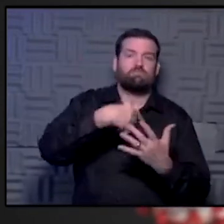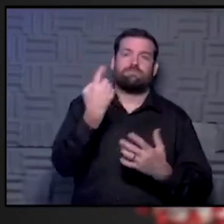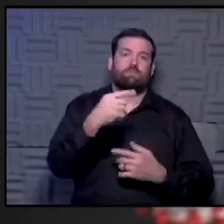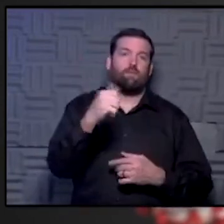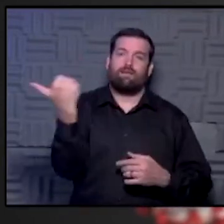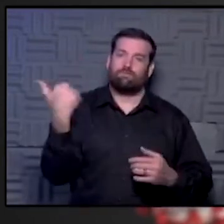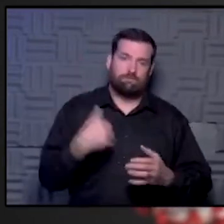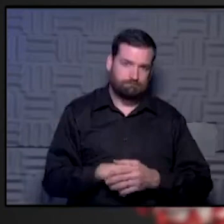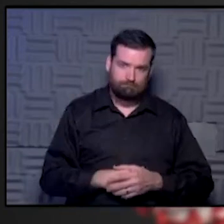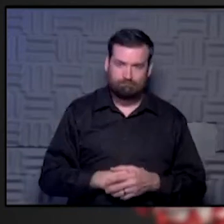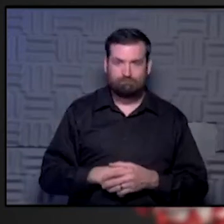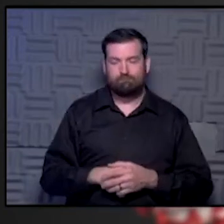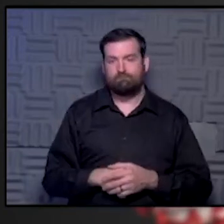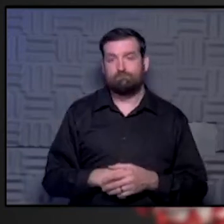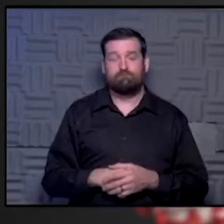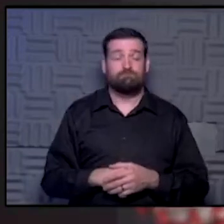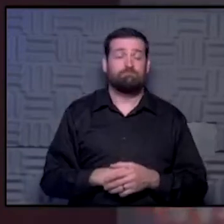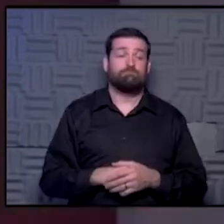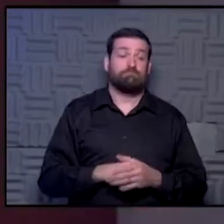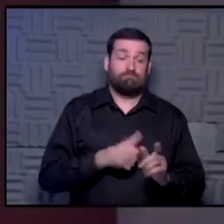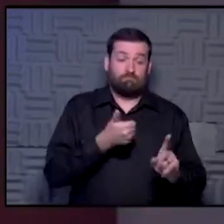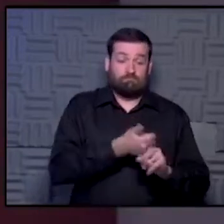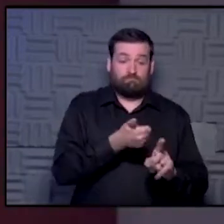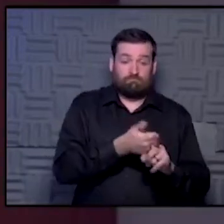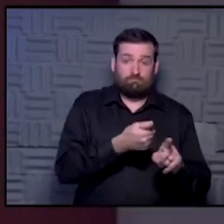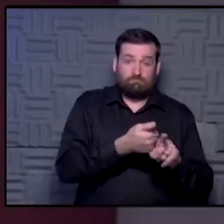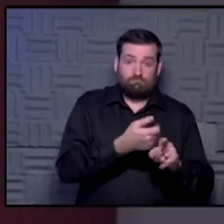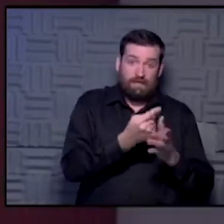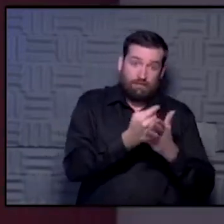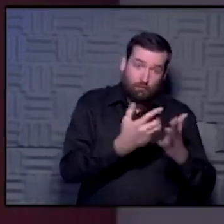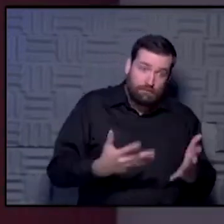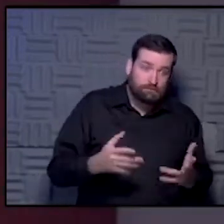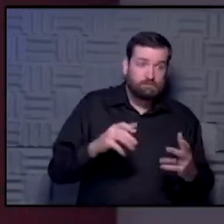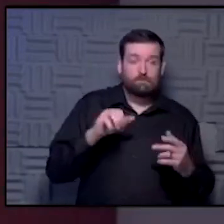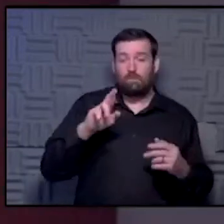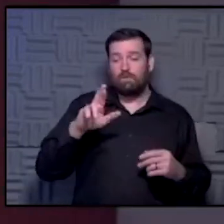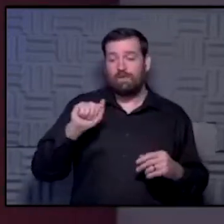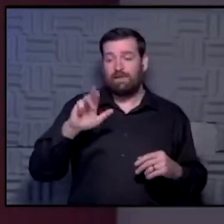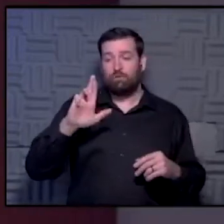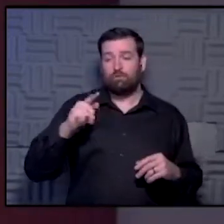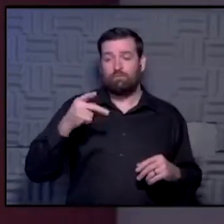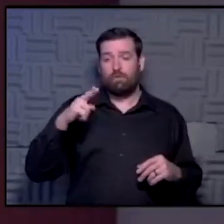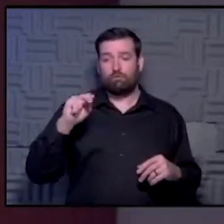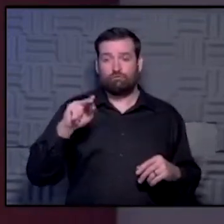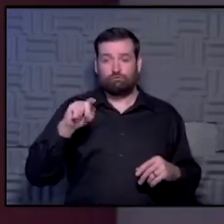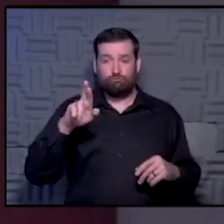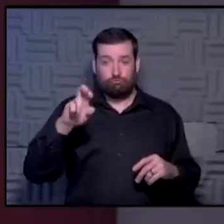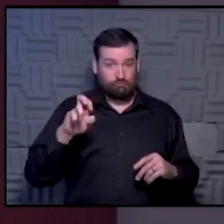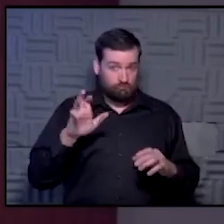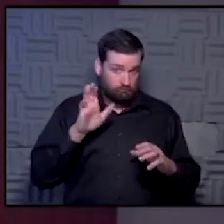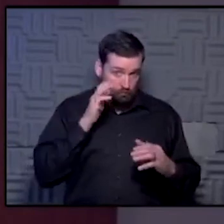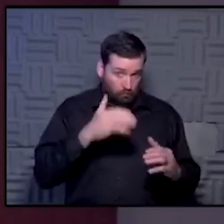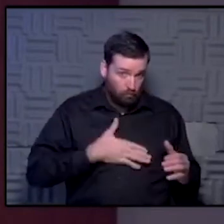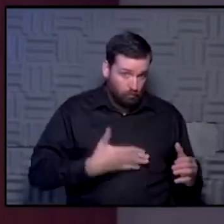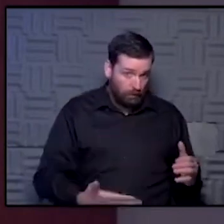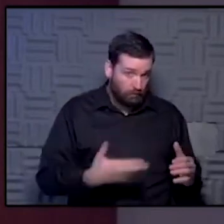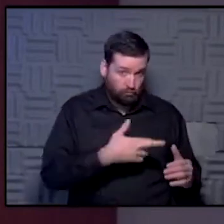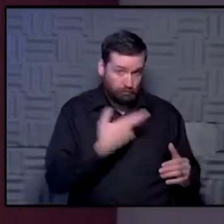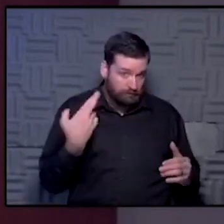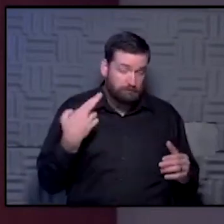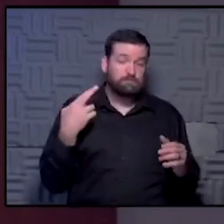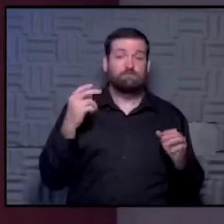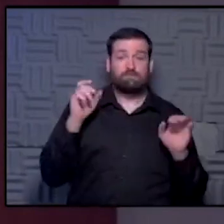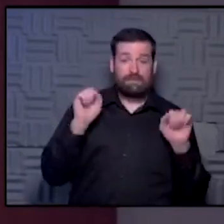bubble. So is that acupuncture or massage therapy something that is more important to you, that you're willing to take that risk? Can it be